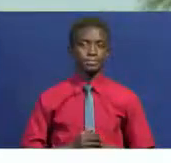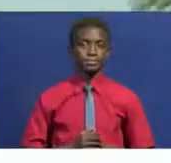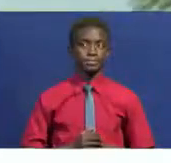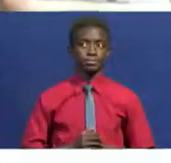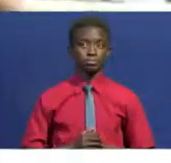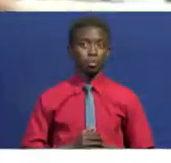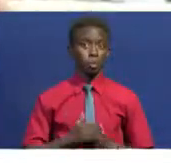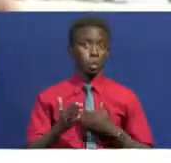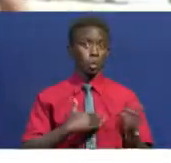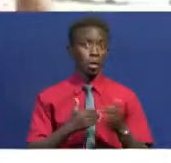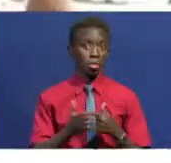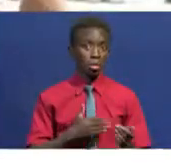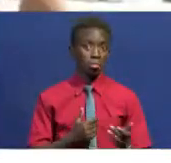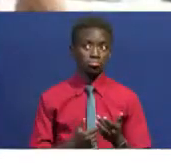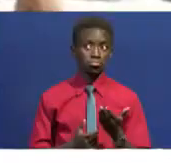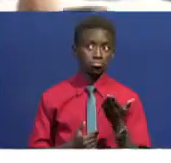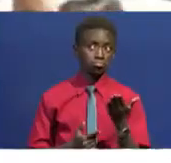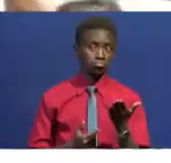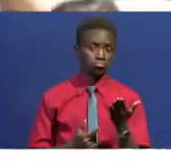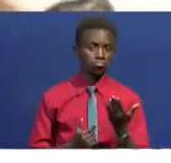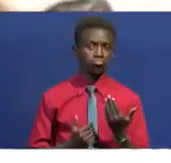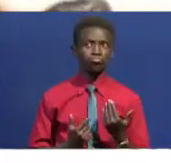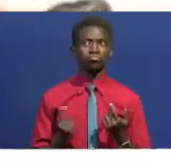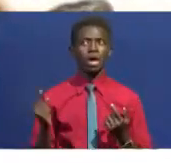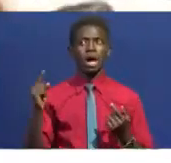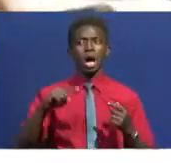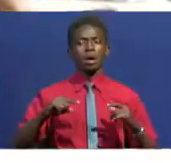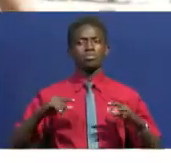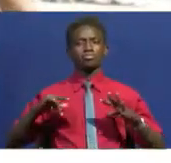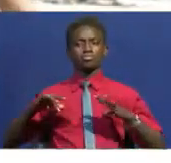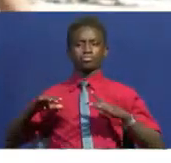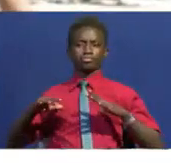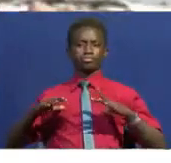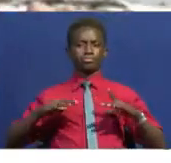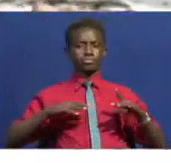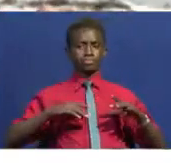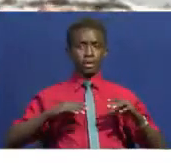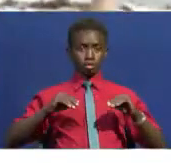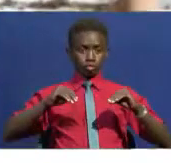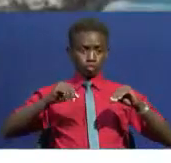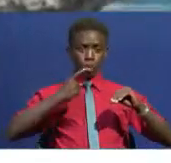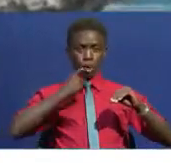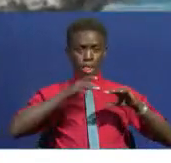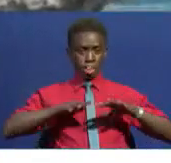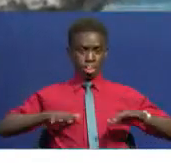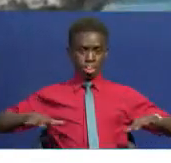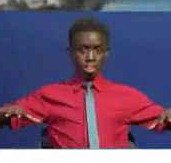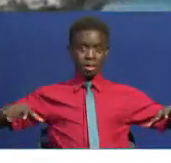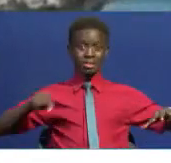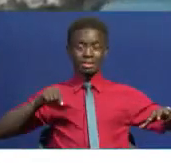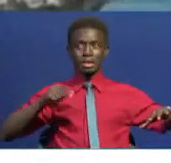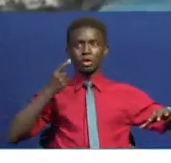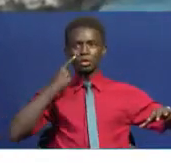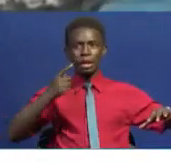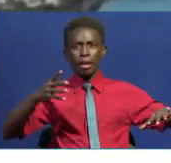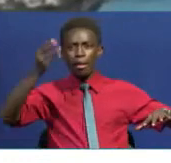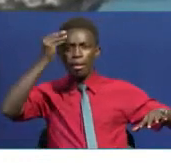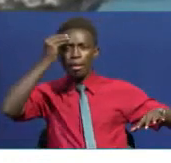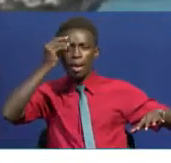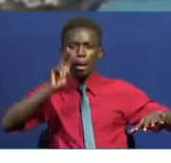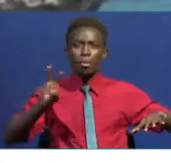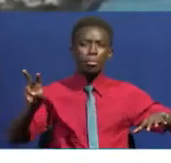Whether you are lounging on the beach, exploring the vibrant marine life,